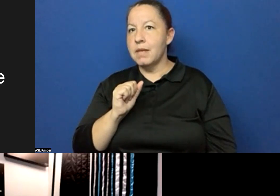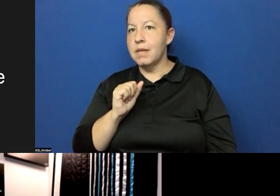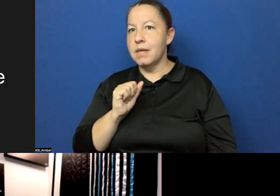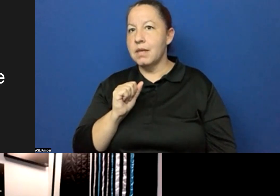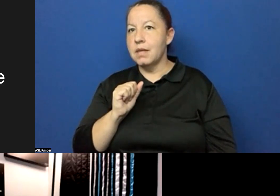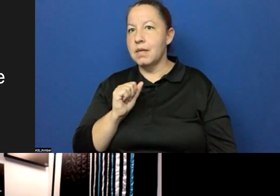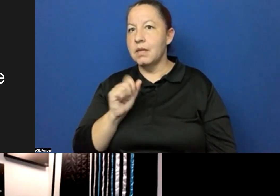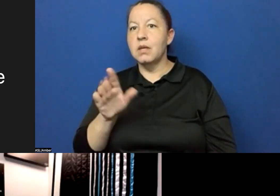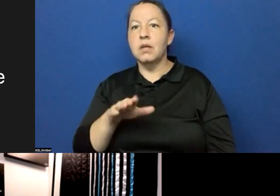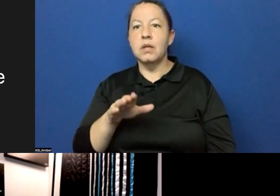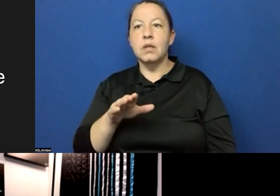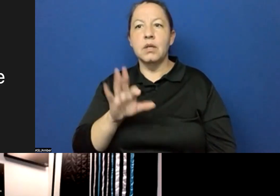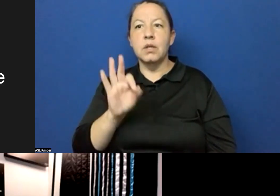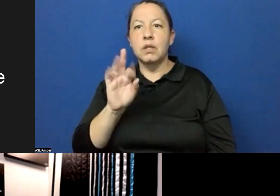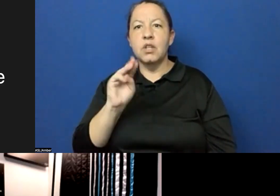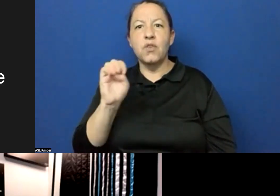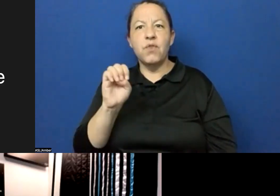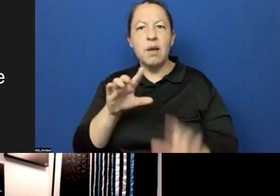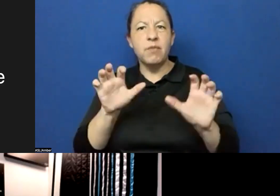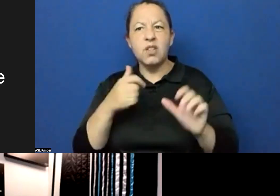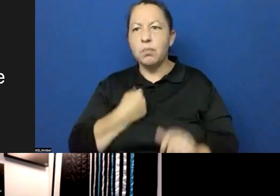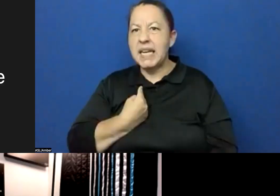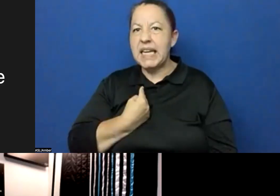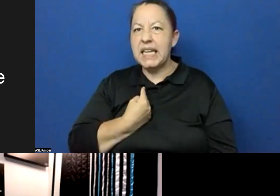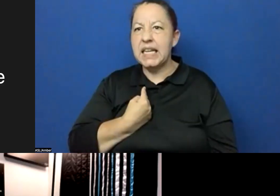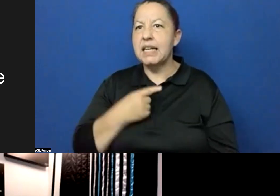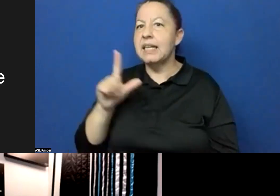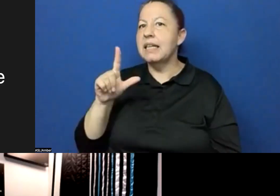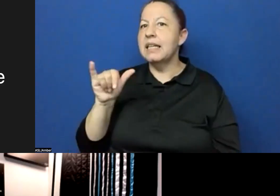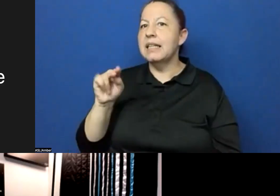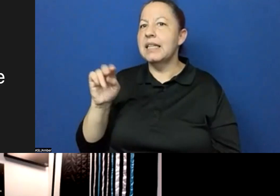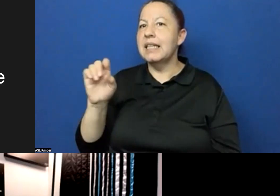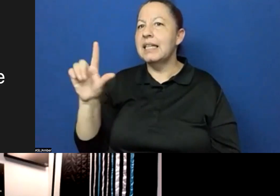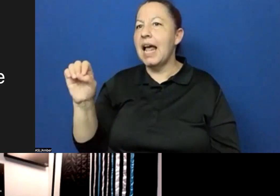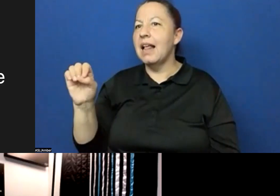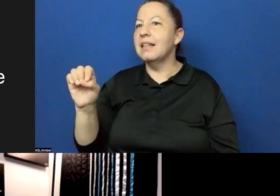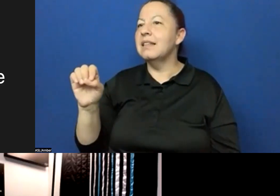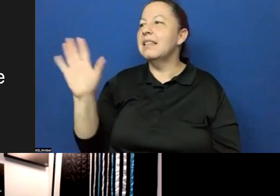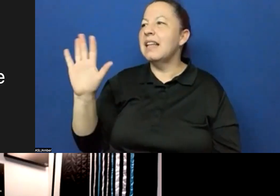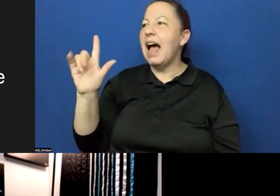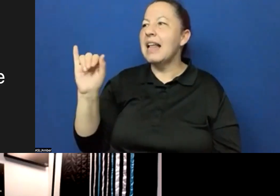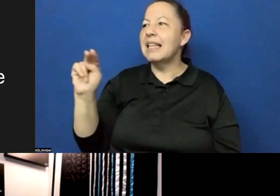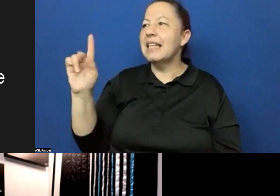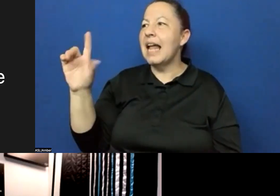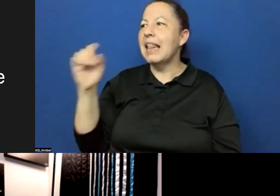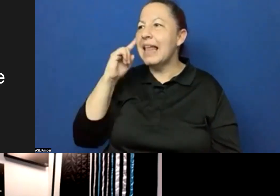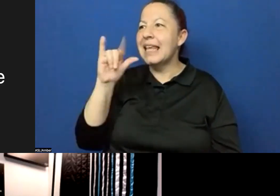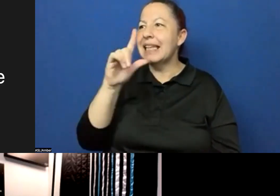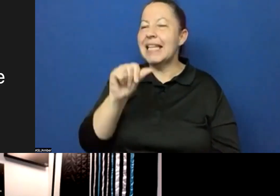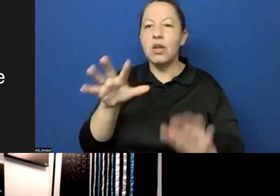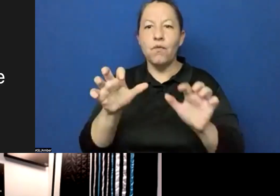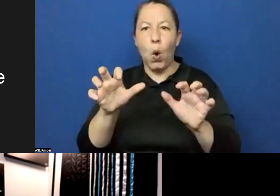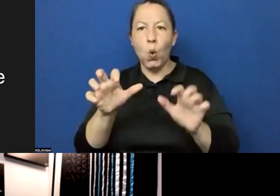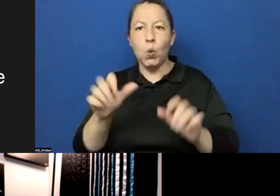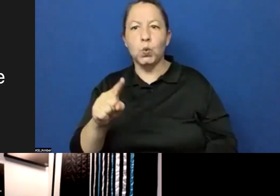Did the frame freeze or is it just me? This is Linnell. Hi, Linnell. I think Linda froze.